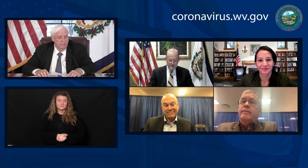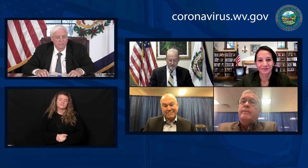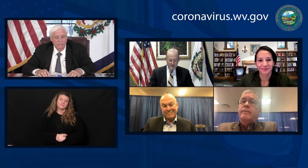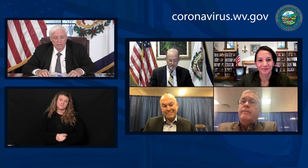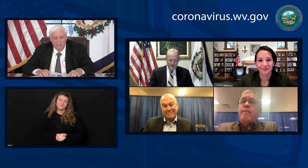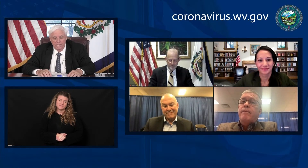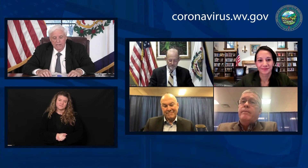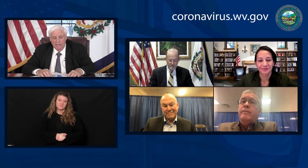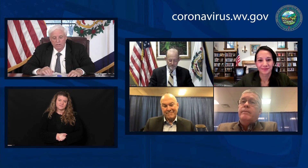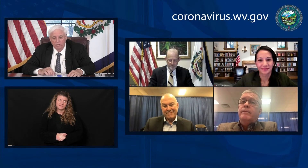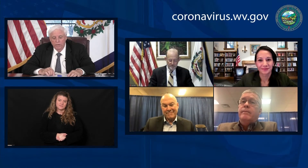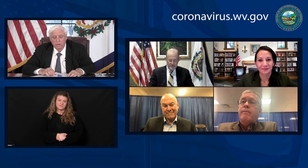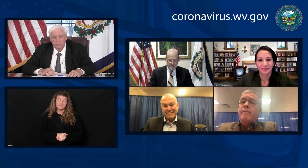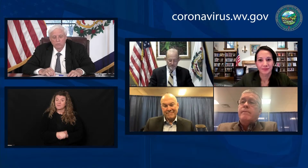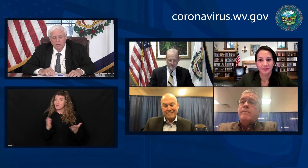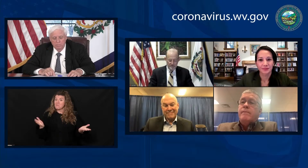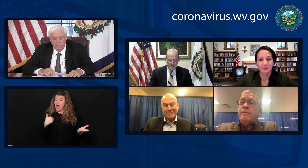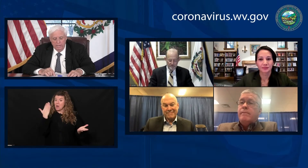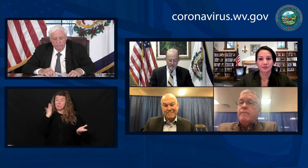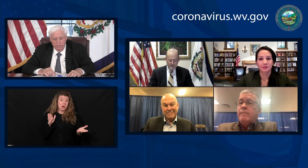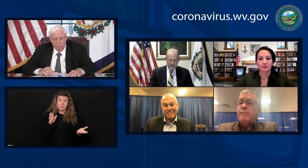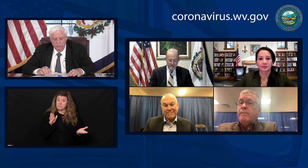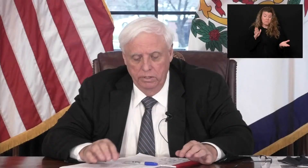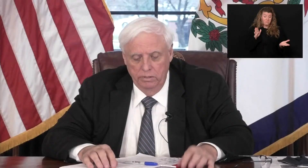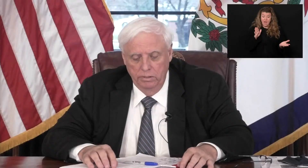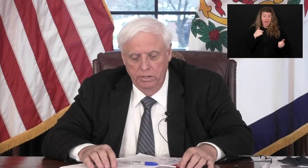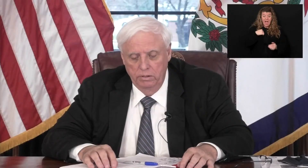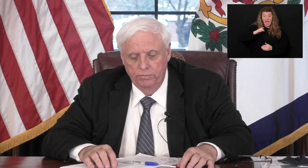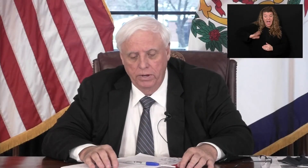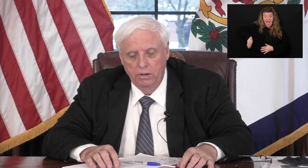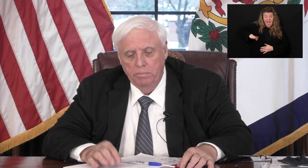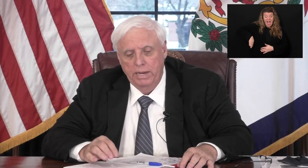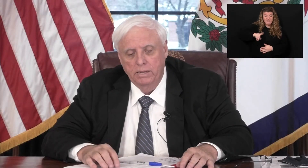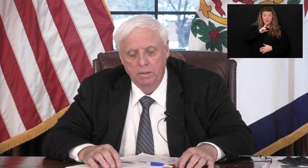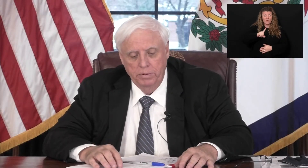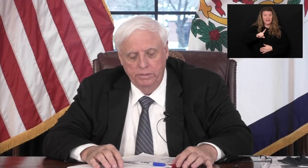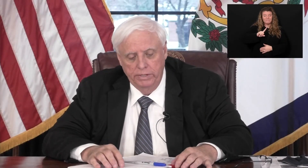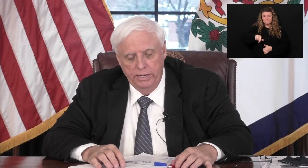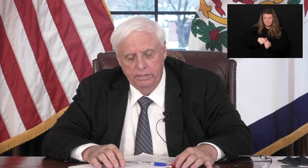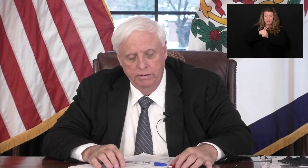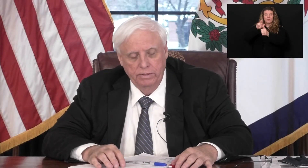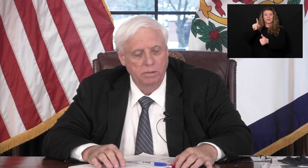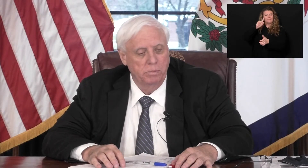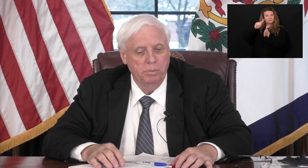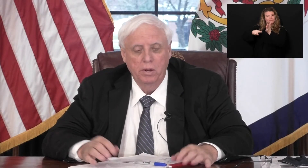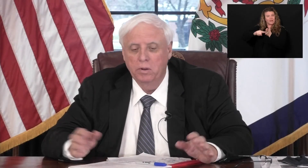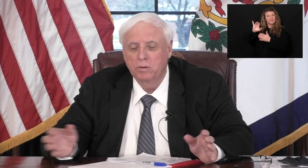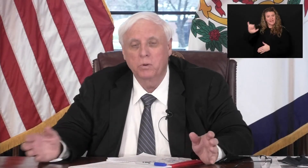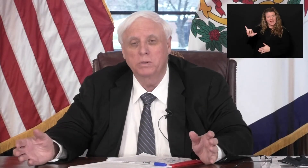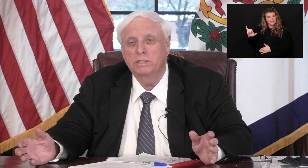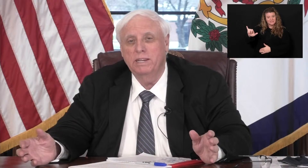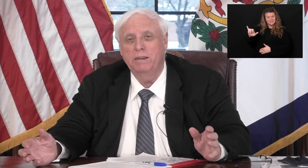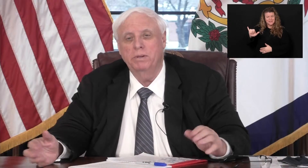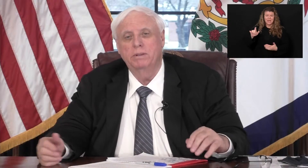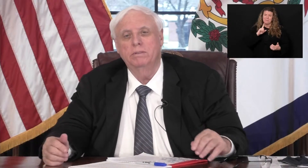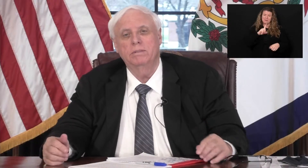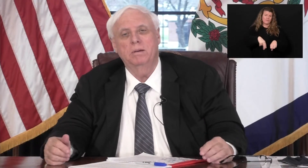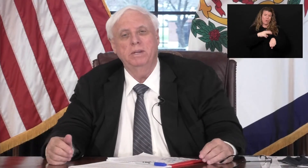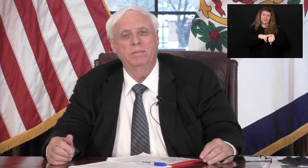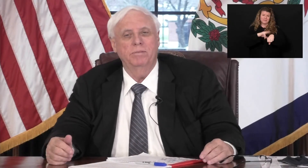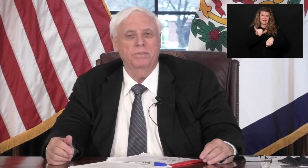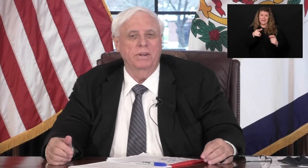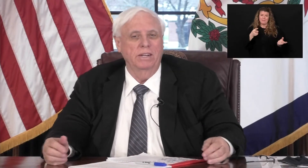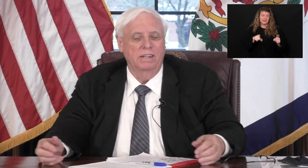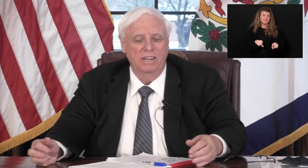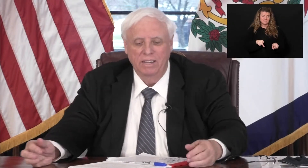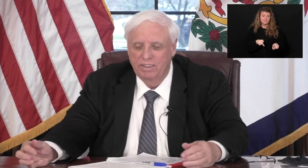Listen, I don't know. I mean, I have not really, followed back up and checked and everything, but Paul, of course it's happening. I